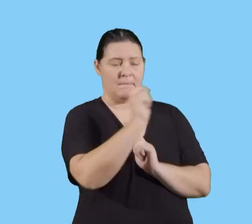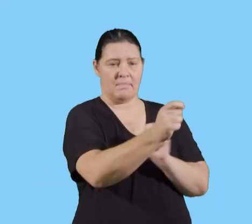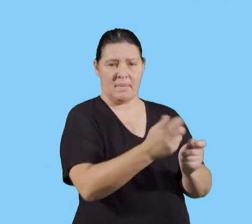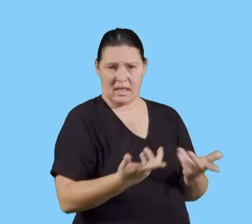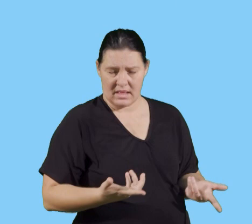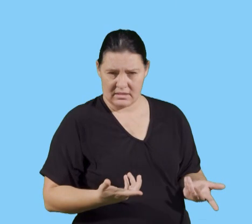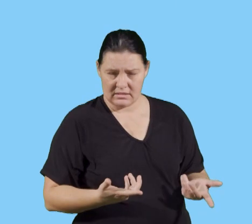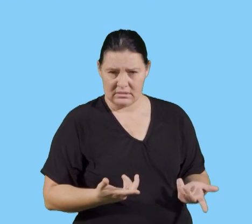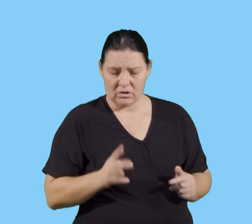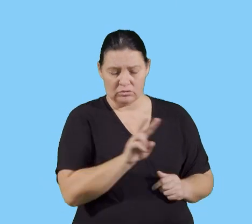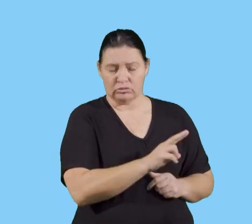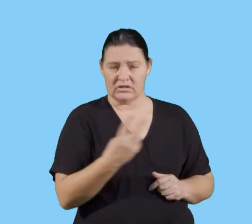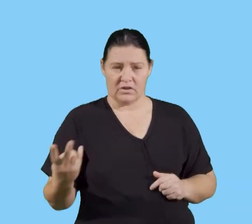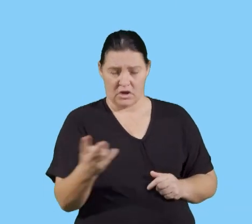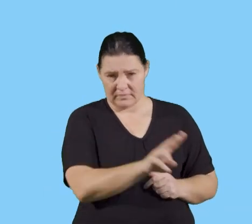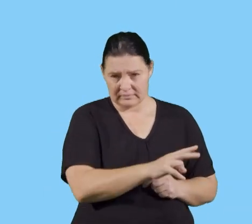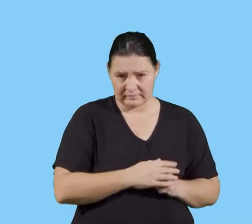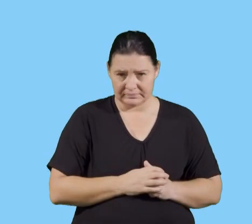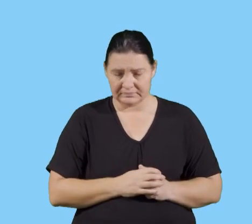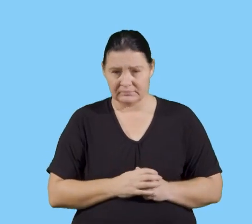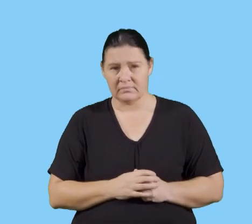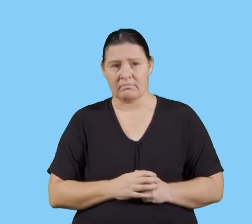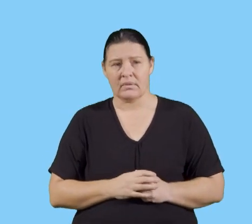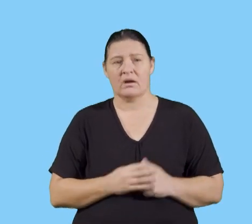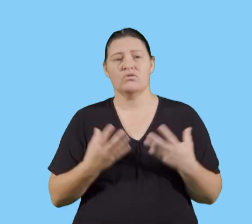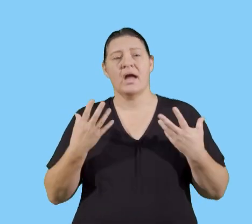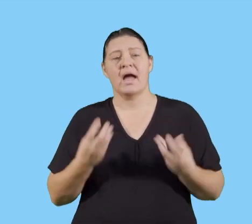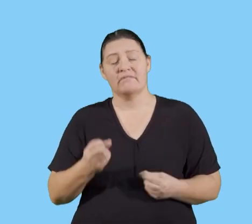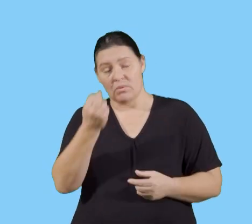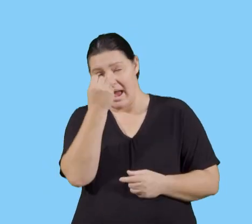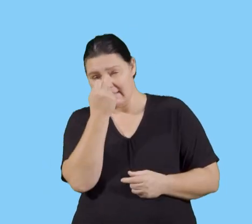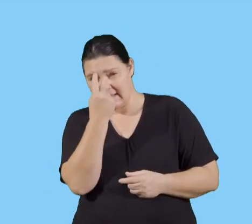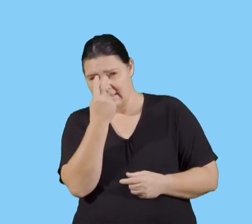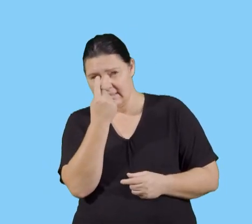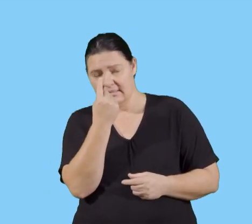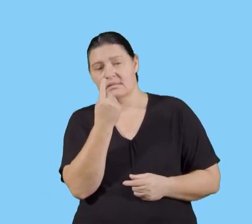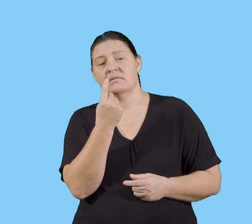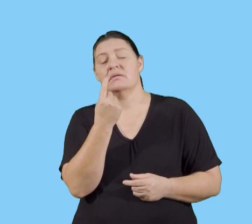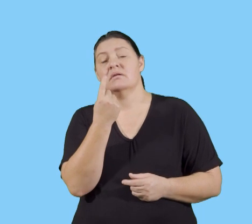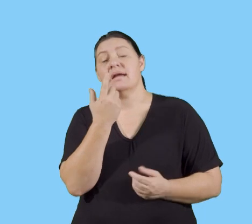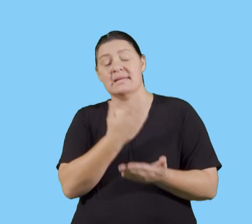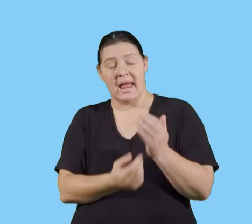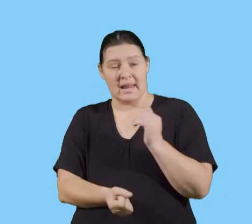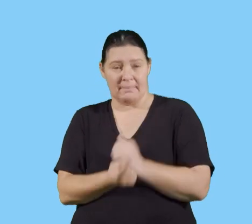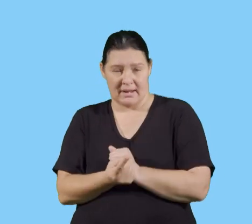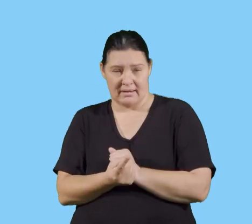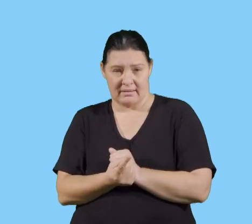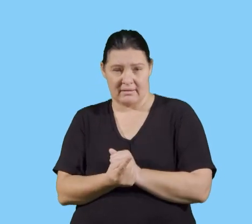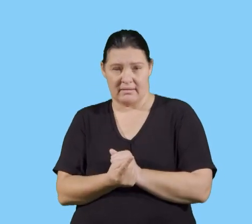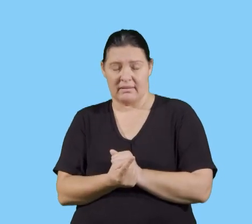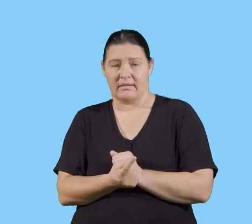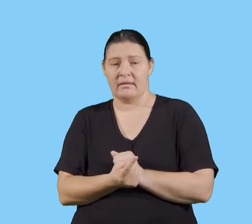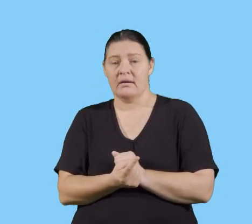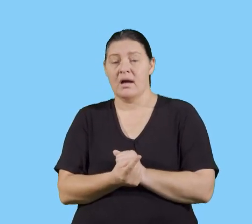to the transfer between debtors and creditors. Now, you have to understand that it can happen that a person or